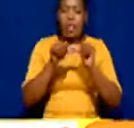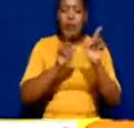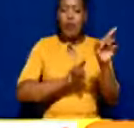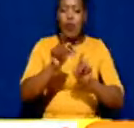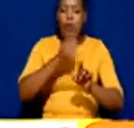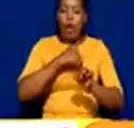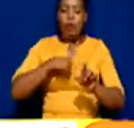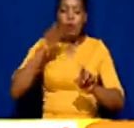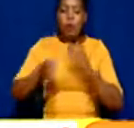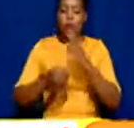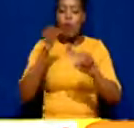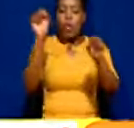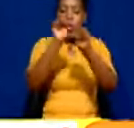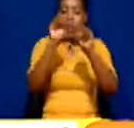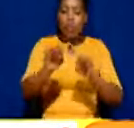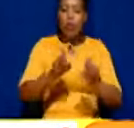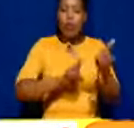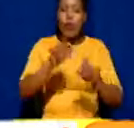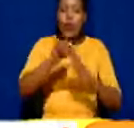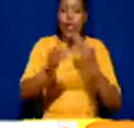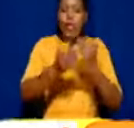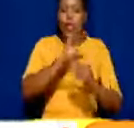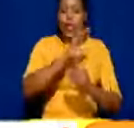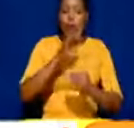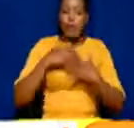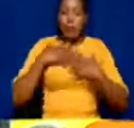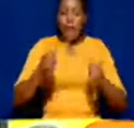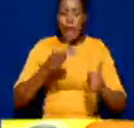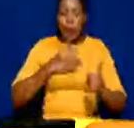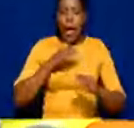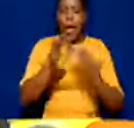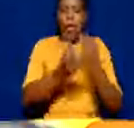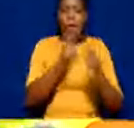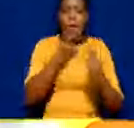system ya transport ambayo pia inajali afya yetu, inajali mazingira yetu na kila kitu.